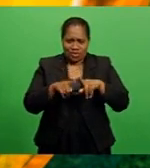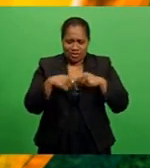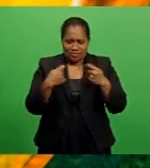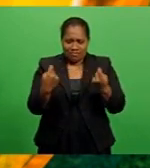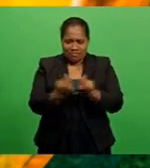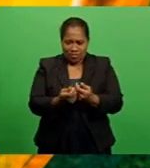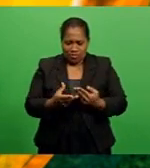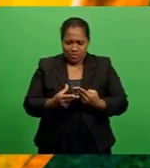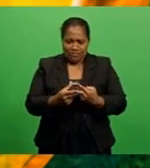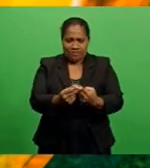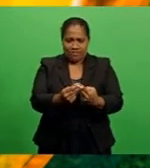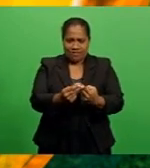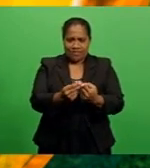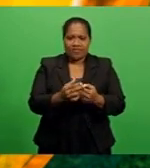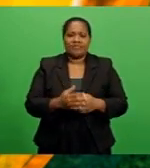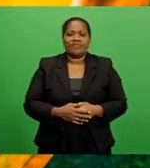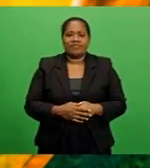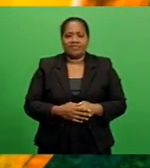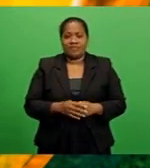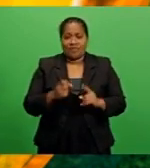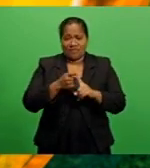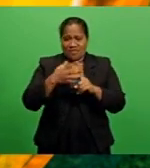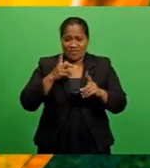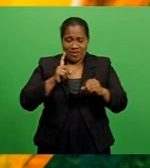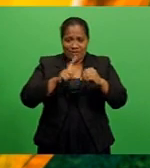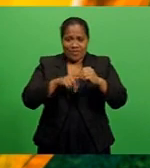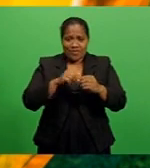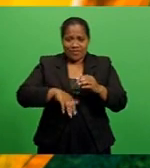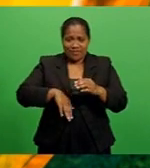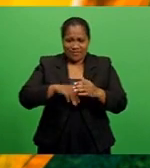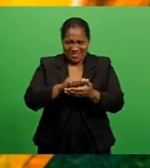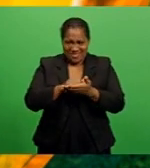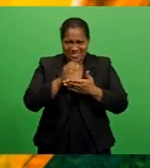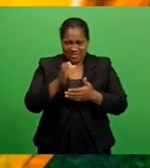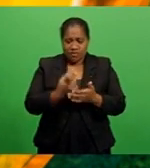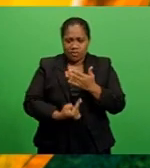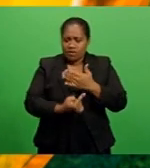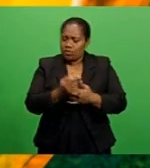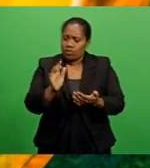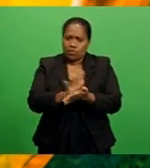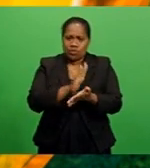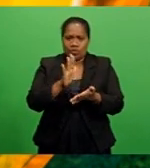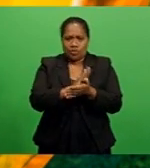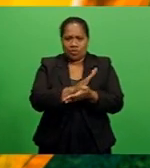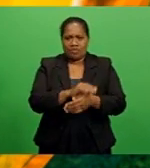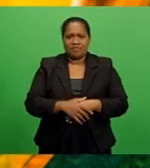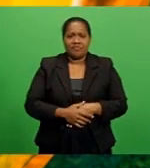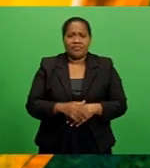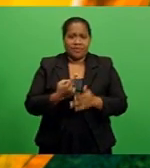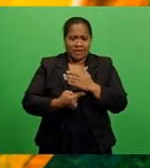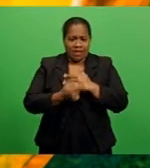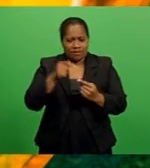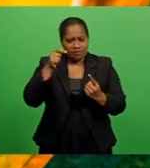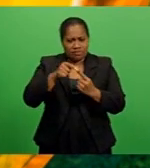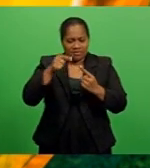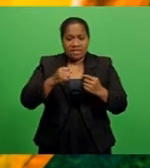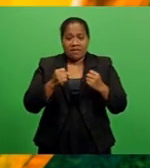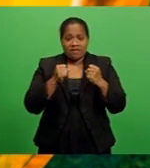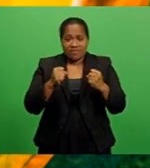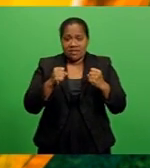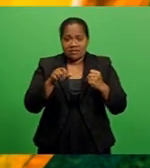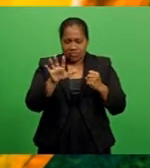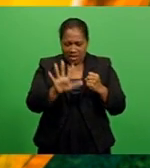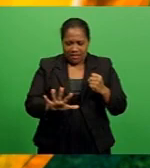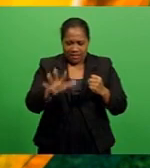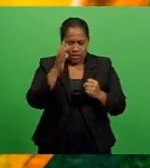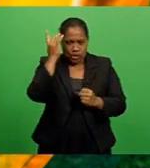was mostly happy with what he saw at his first training session yesterday with the Blues, but points out fitness as an area of concern.